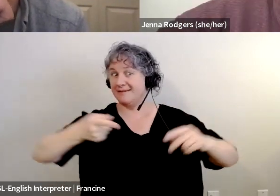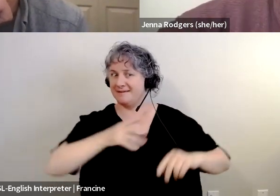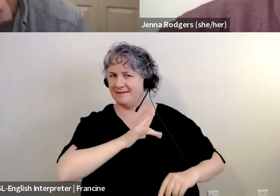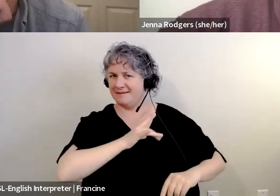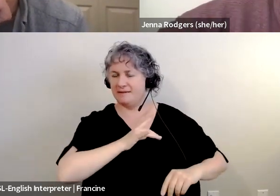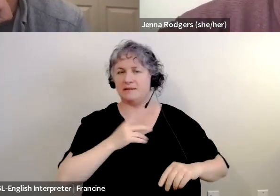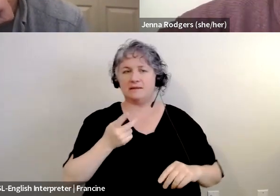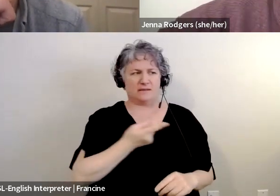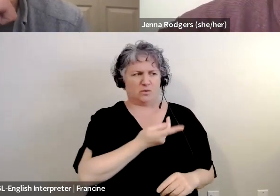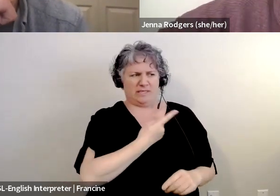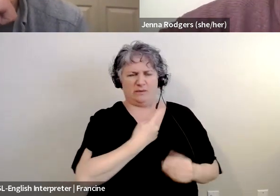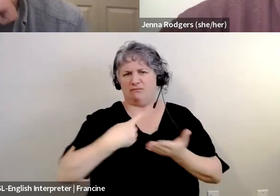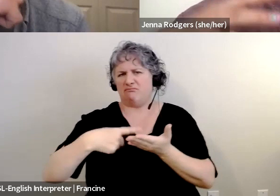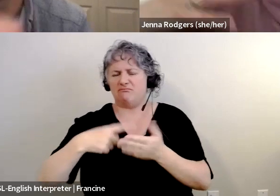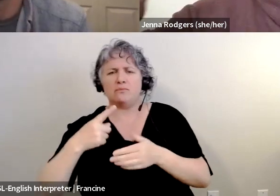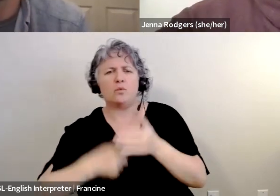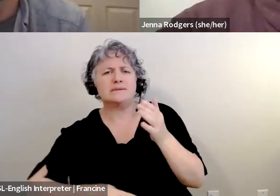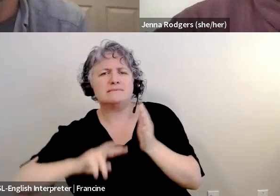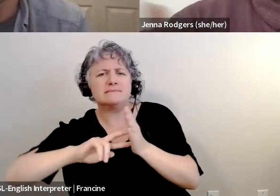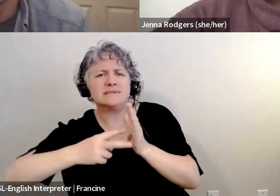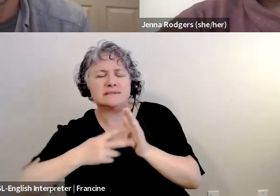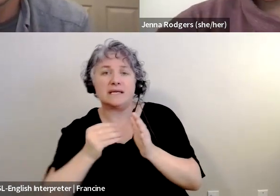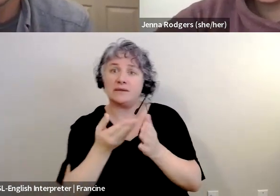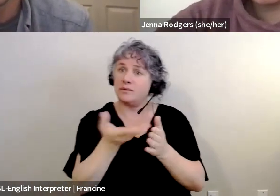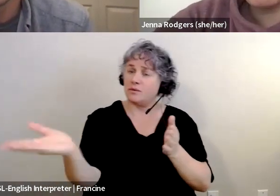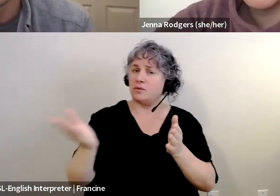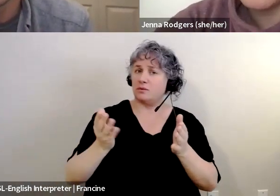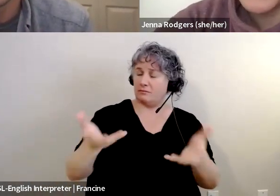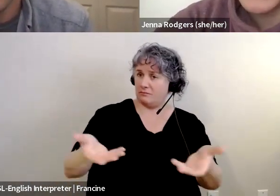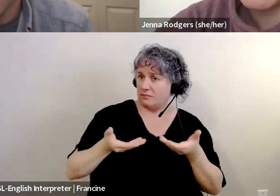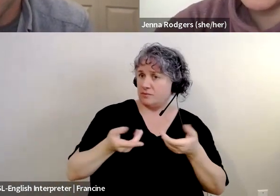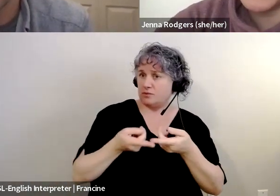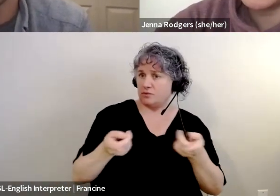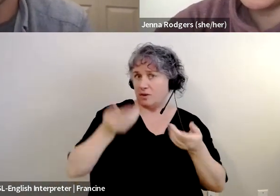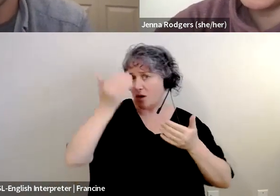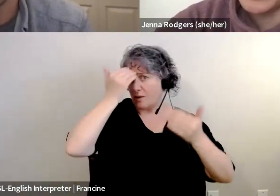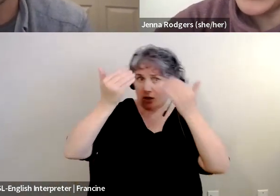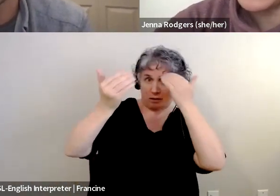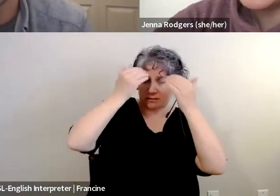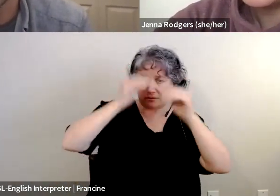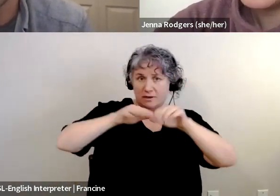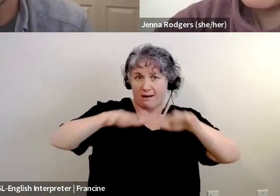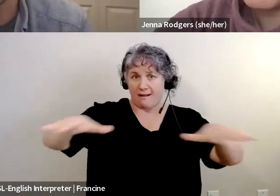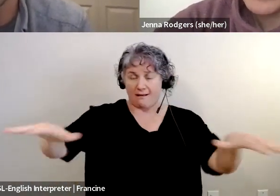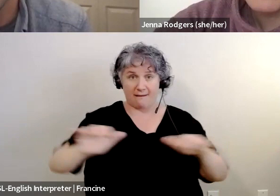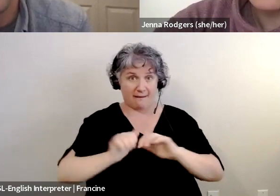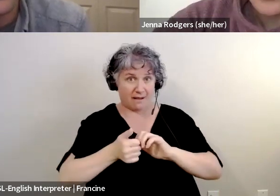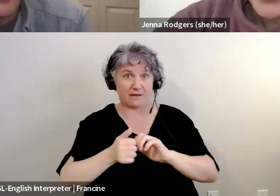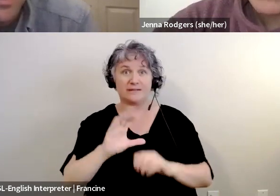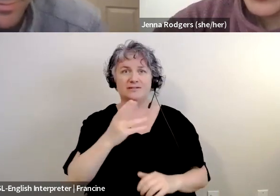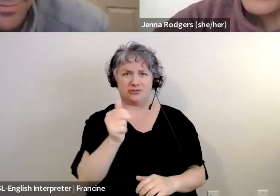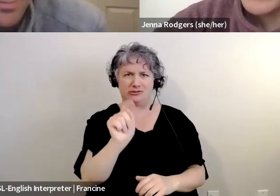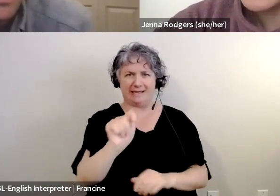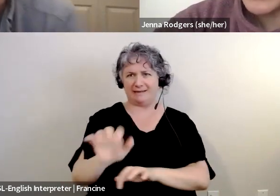we'd also like to invite you to spread some awareness. And this is another opportunity to engage in the chat. So